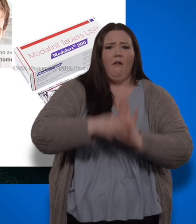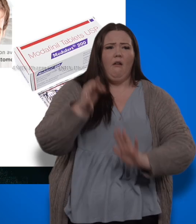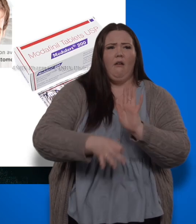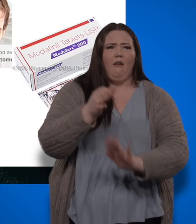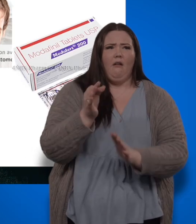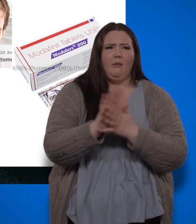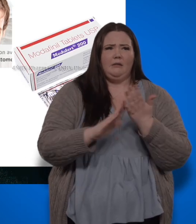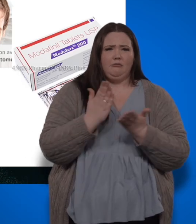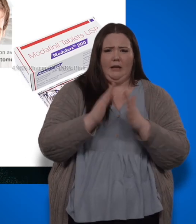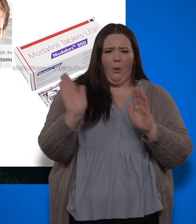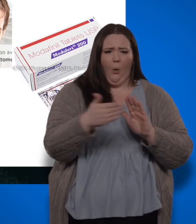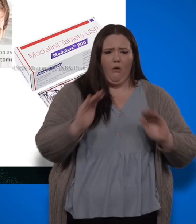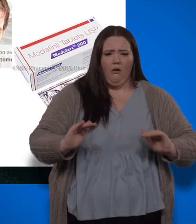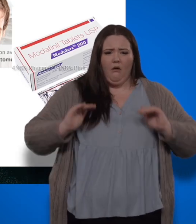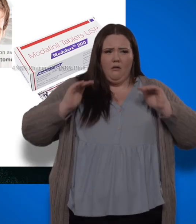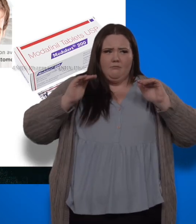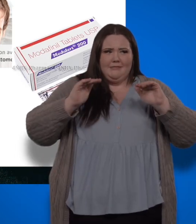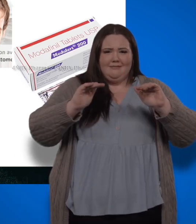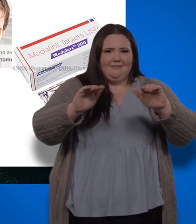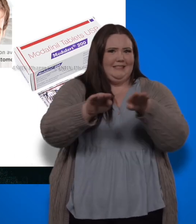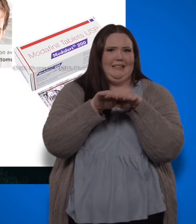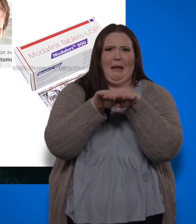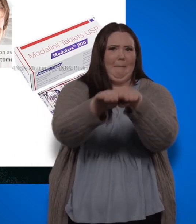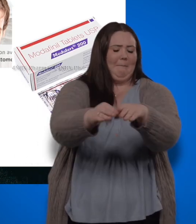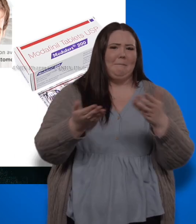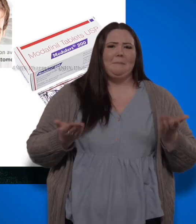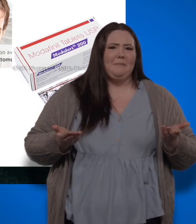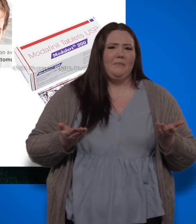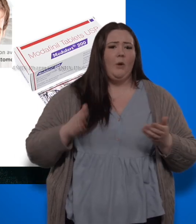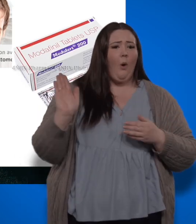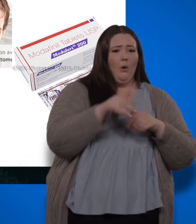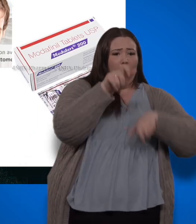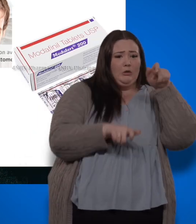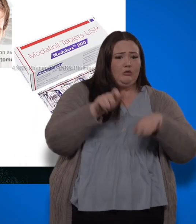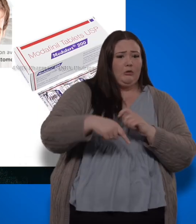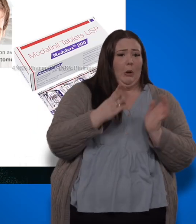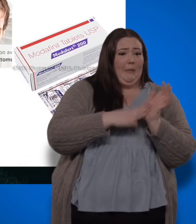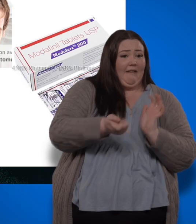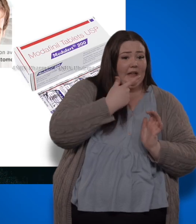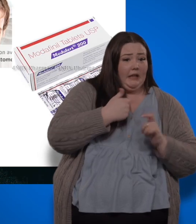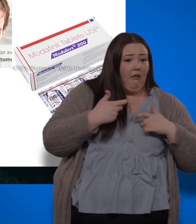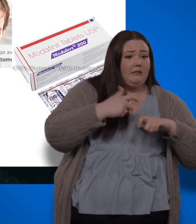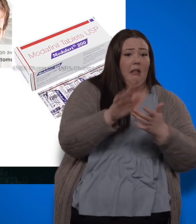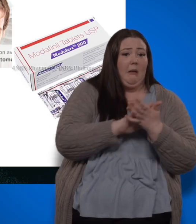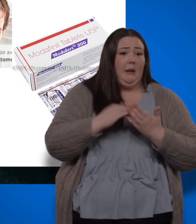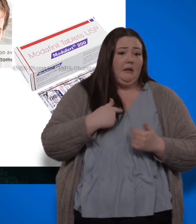the competition. If every student is taking modafinil, then I'm not going to get better grades than I did before.